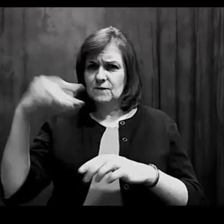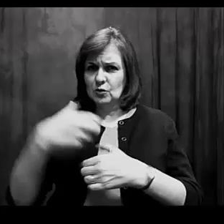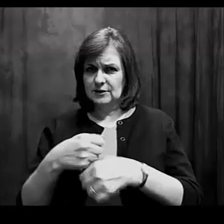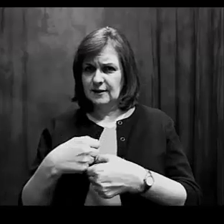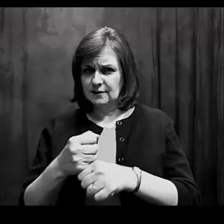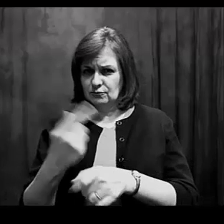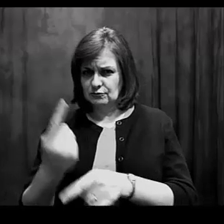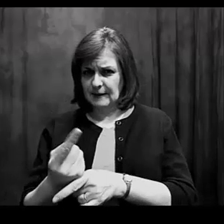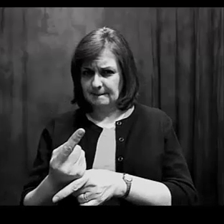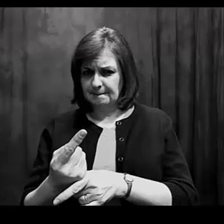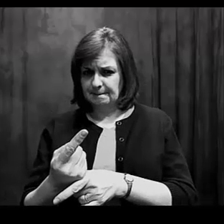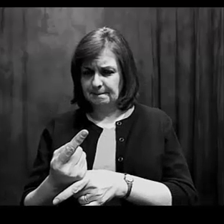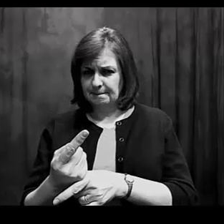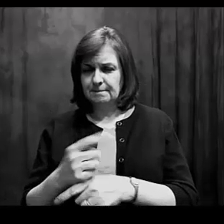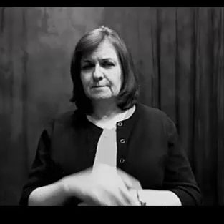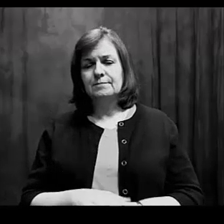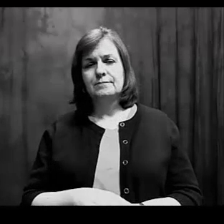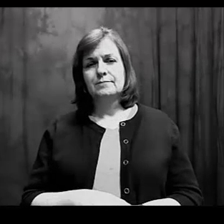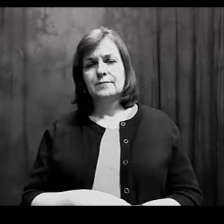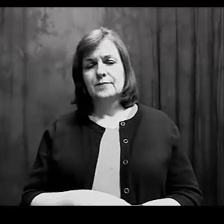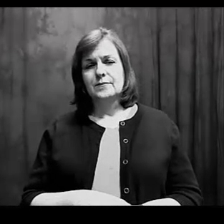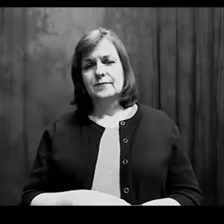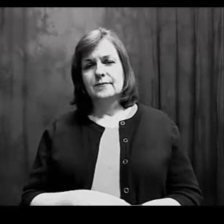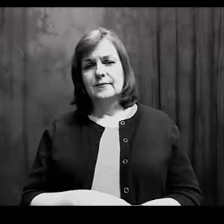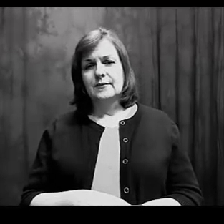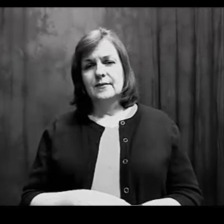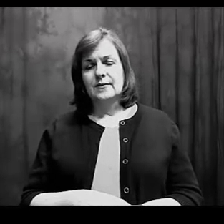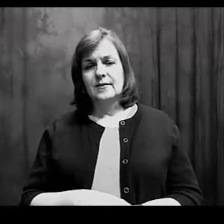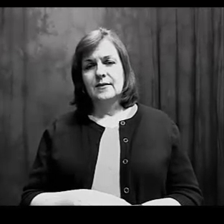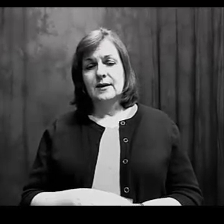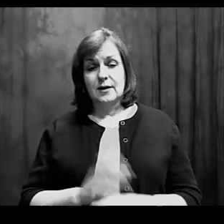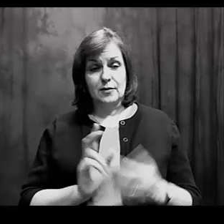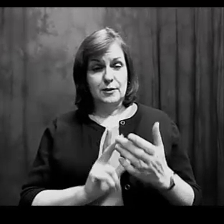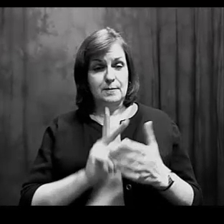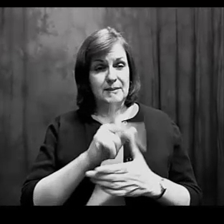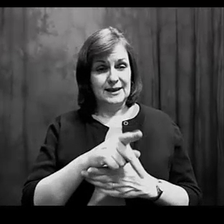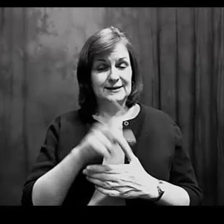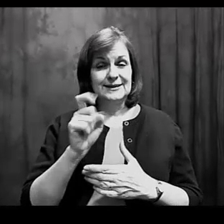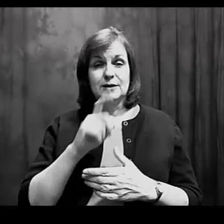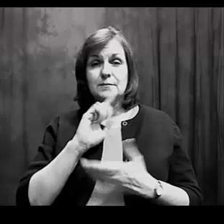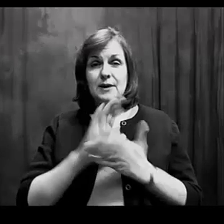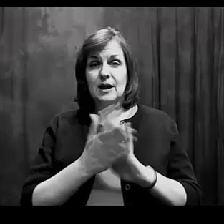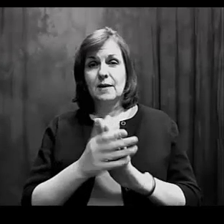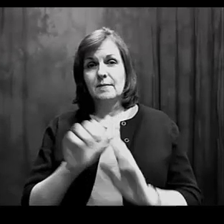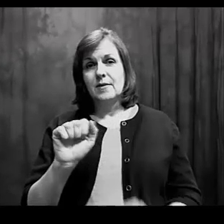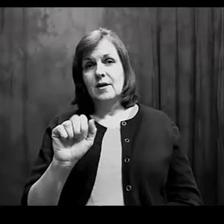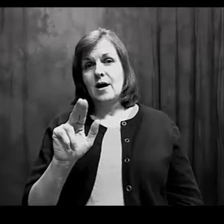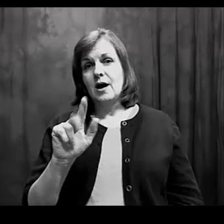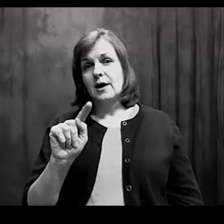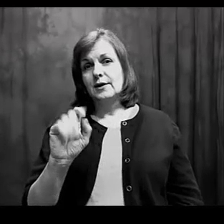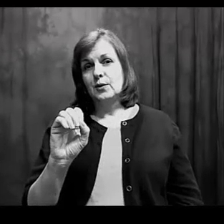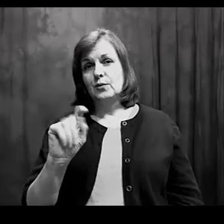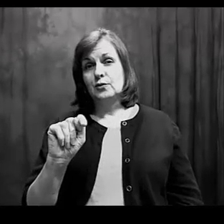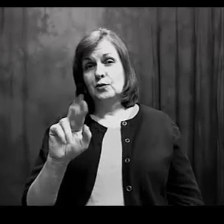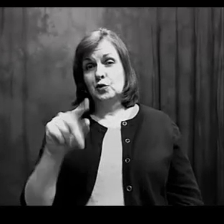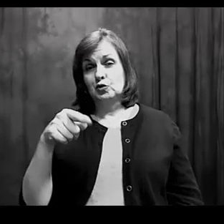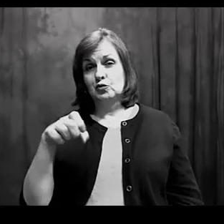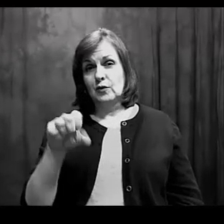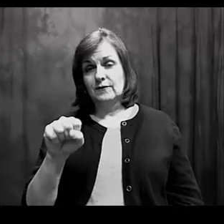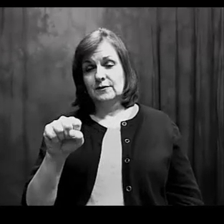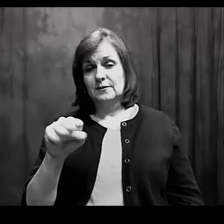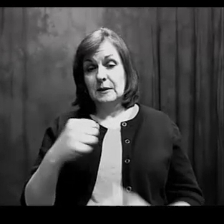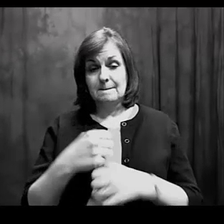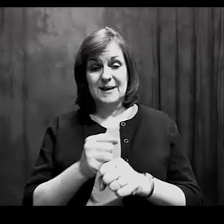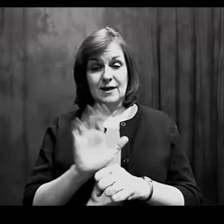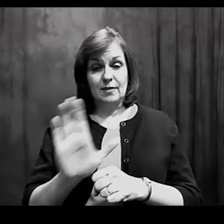photosynthetic, right? We have to look at them by definition in a way that would allow them to be autotrophs